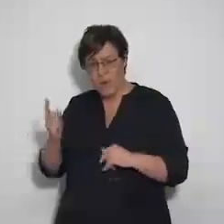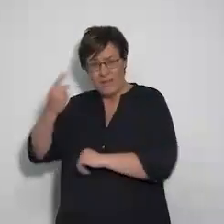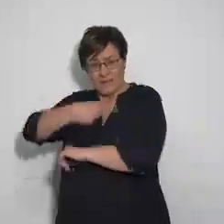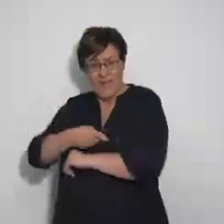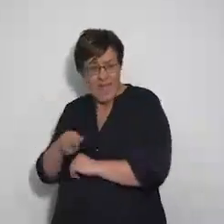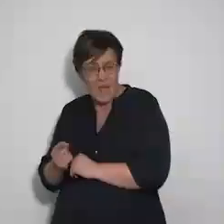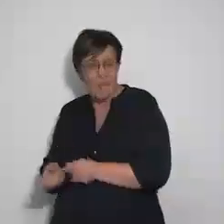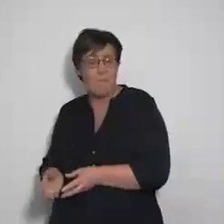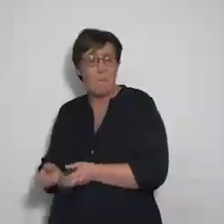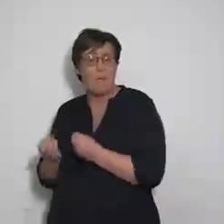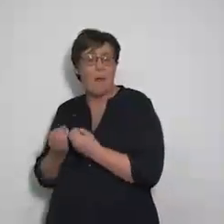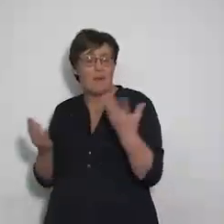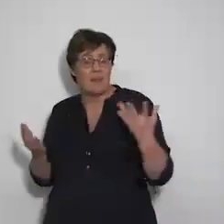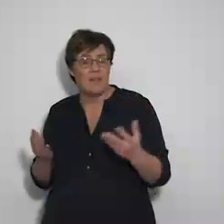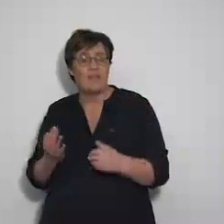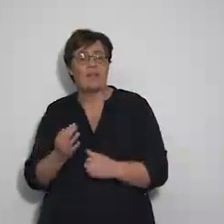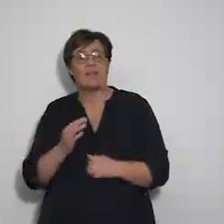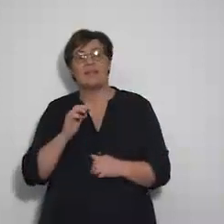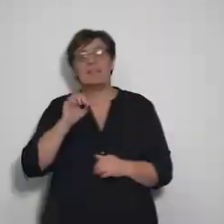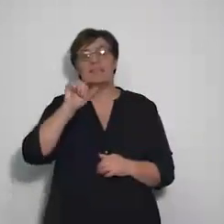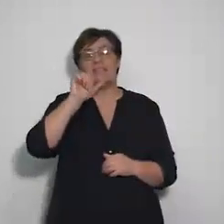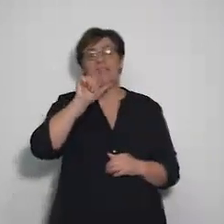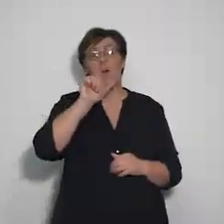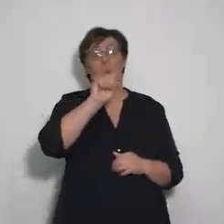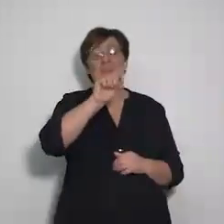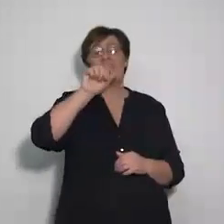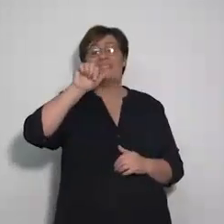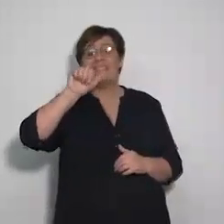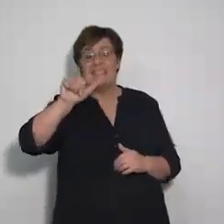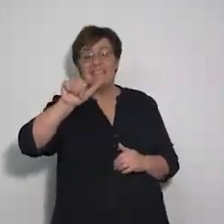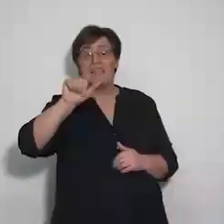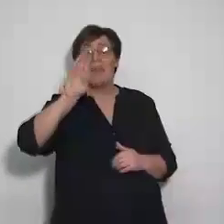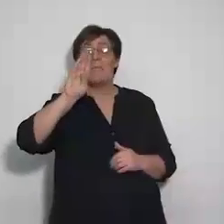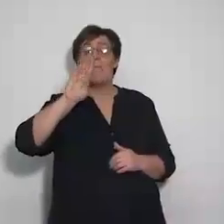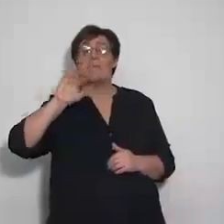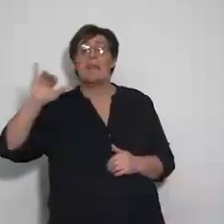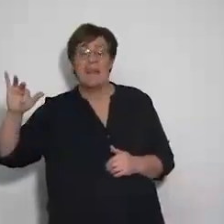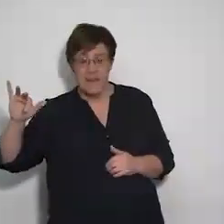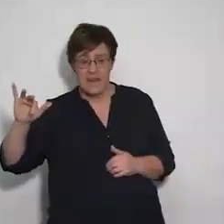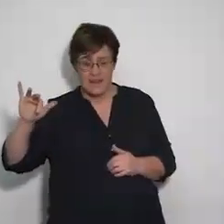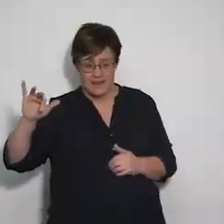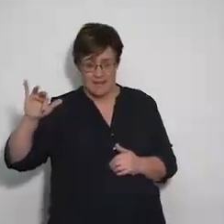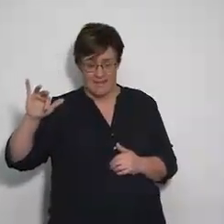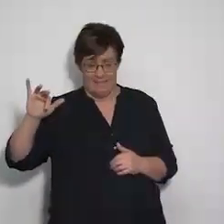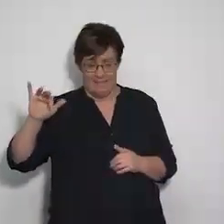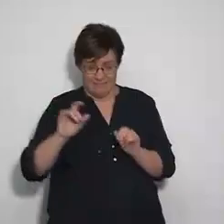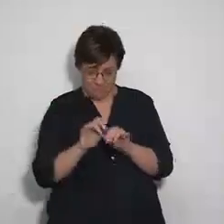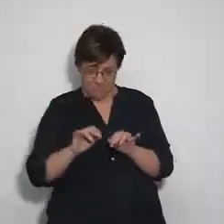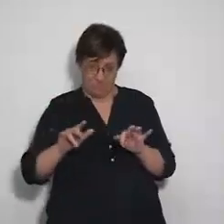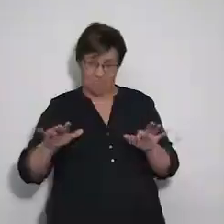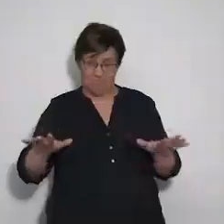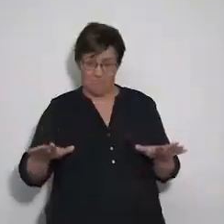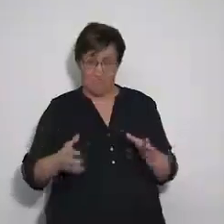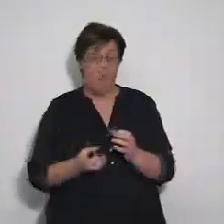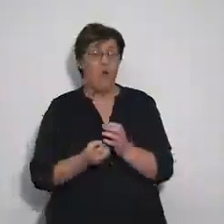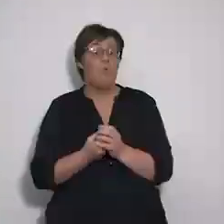bacteria will end up at around 16 billion bacteria,